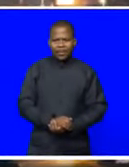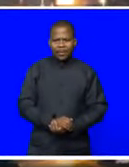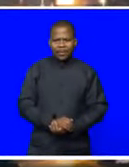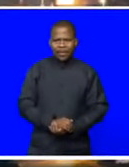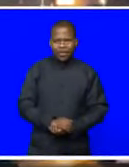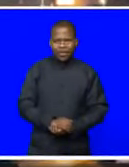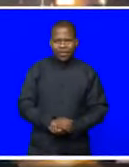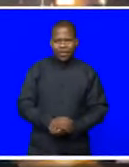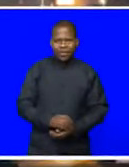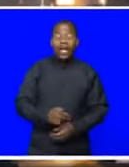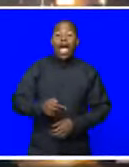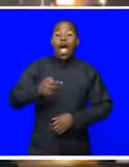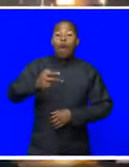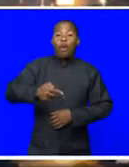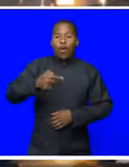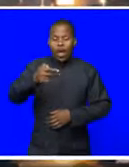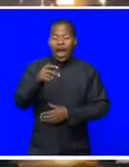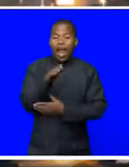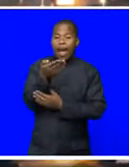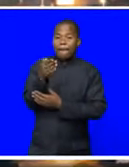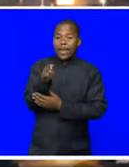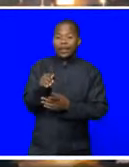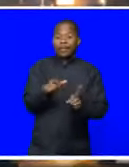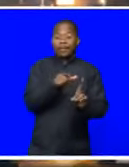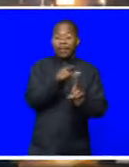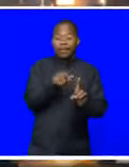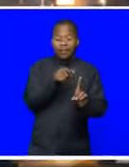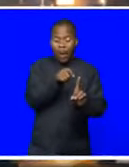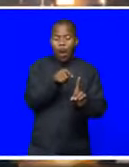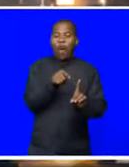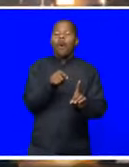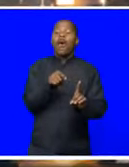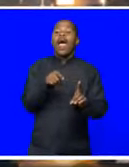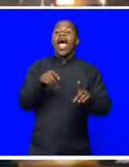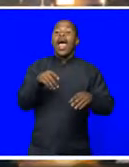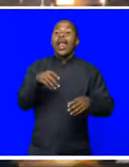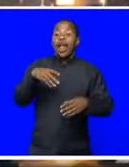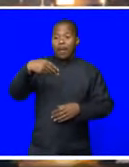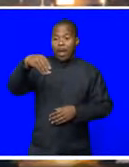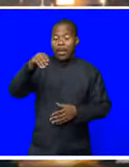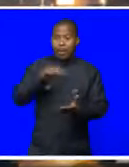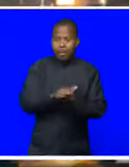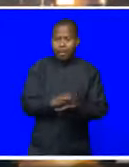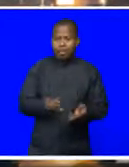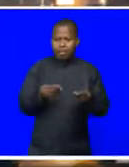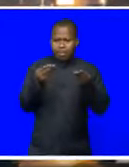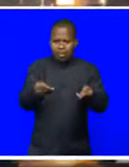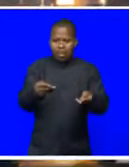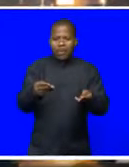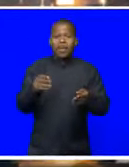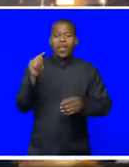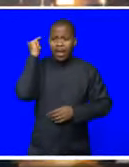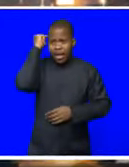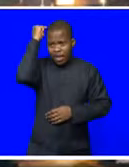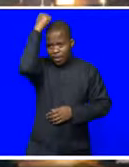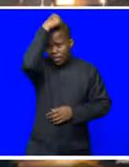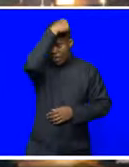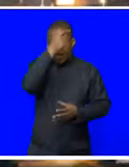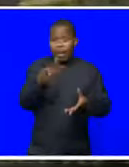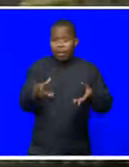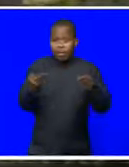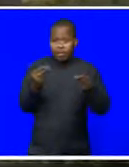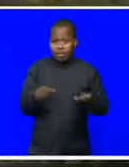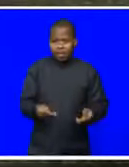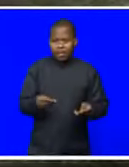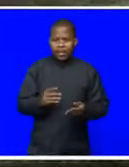The Ambassador of Portugal to Eswatini has also presented his letters of credence to His Majesty King Eswatini III at Lozita Palace.